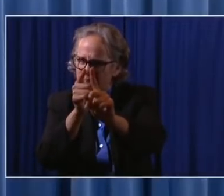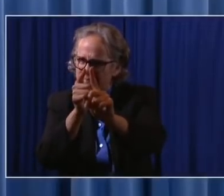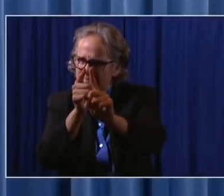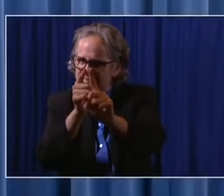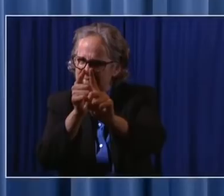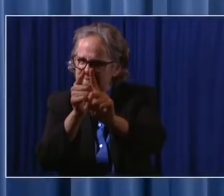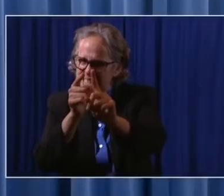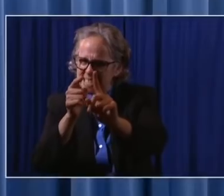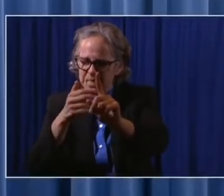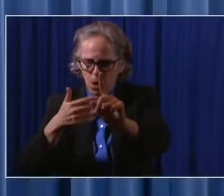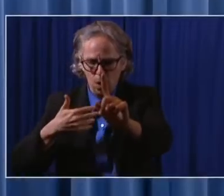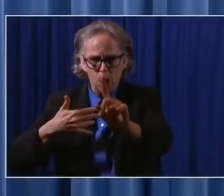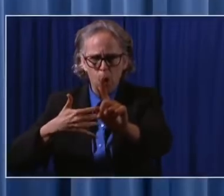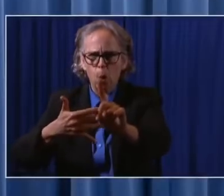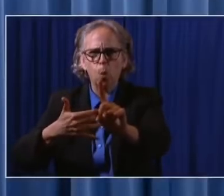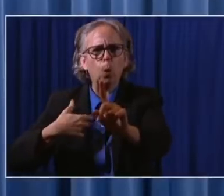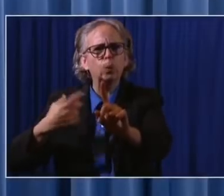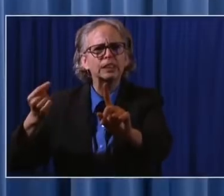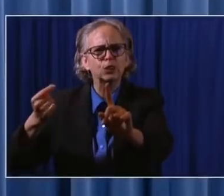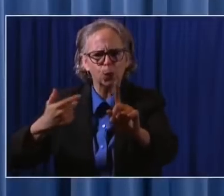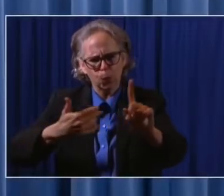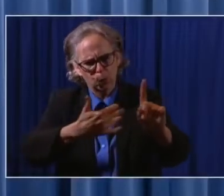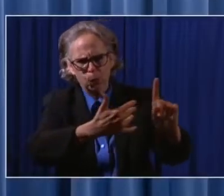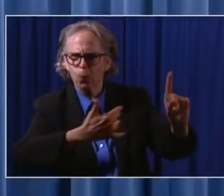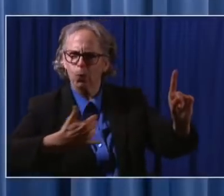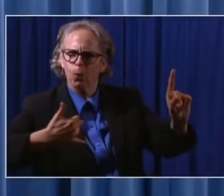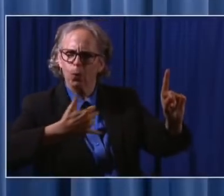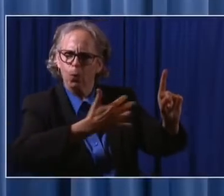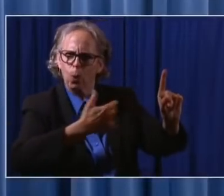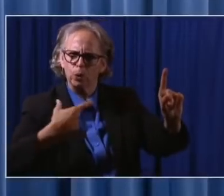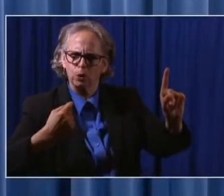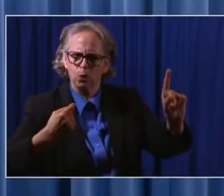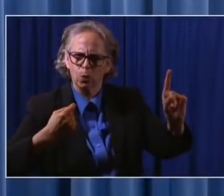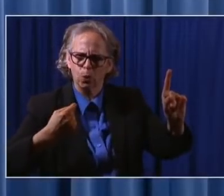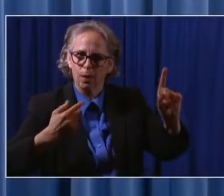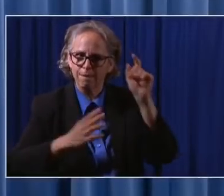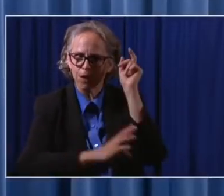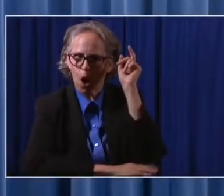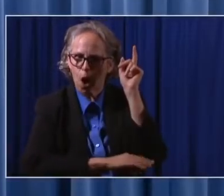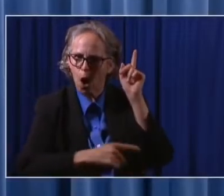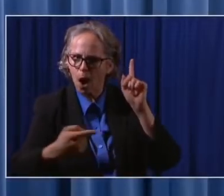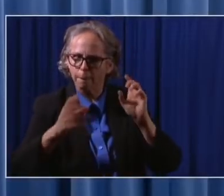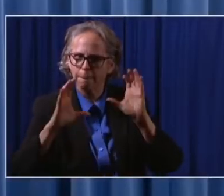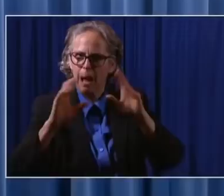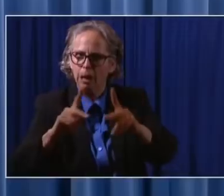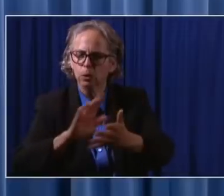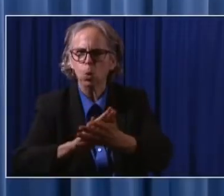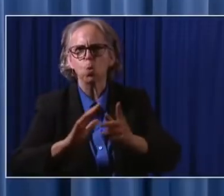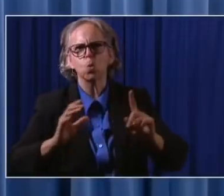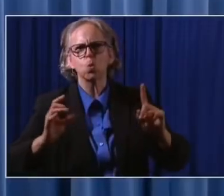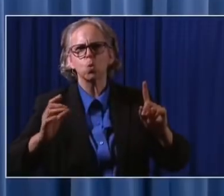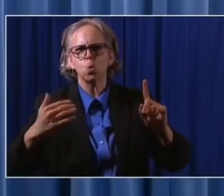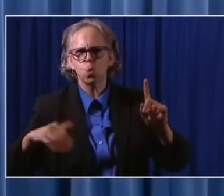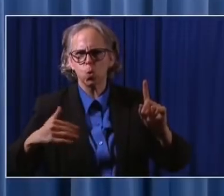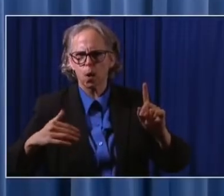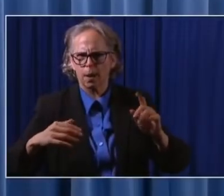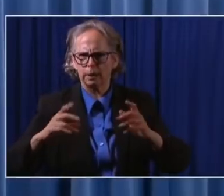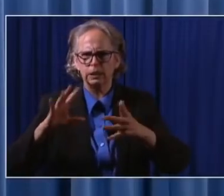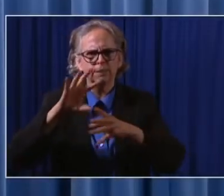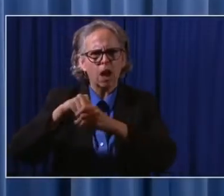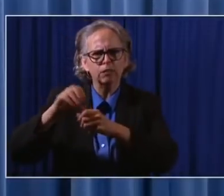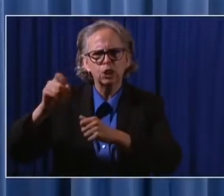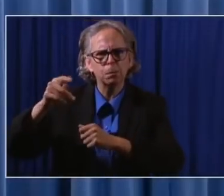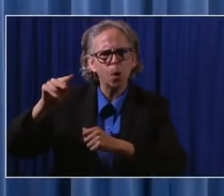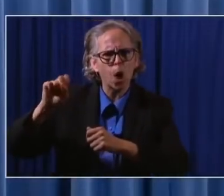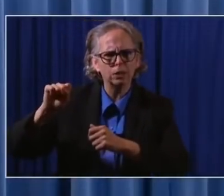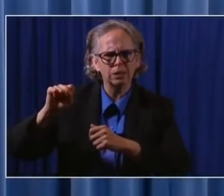fall where we have kids back in school, have fall and do fall sports. have Friday night football. I mean, these are all things that we all want